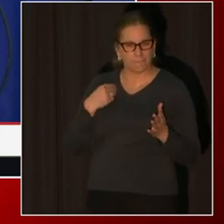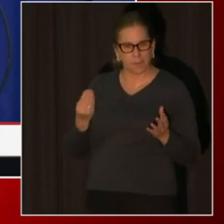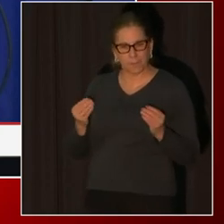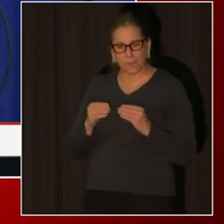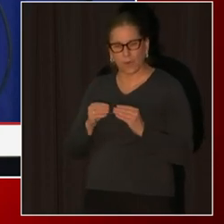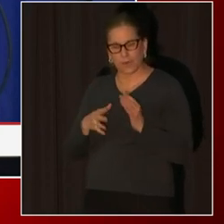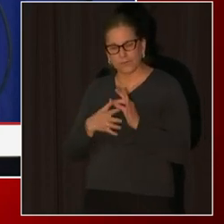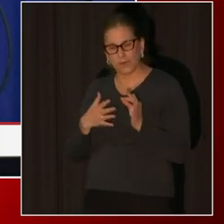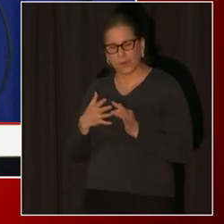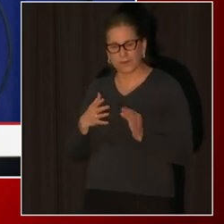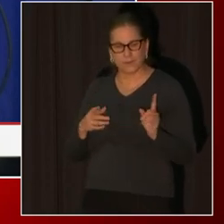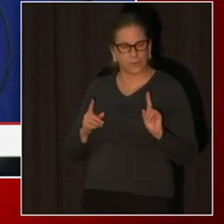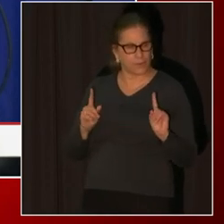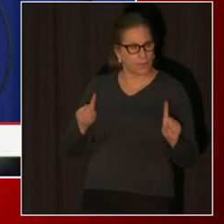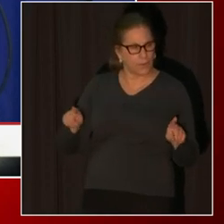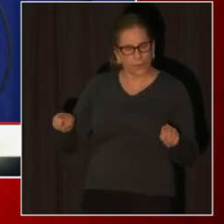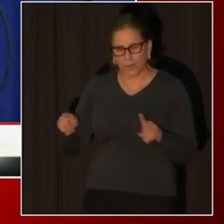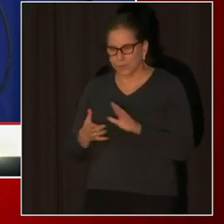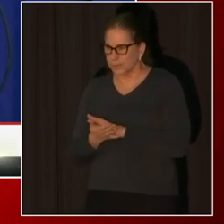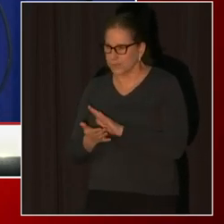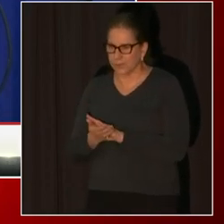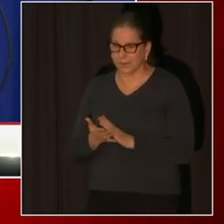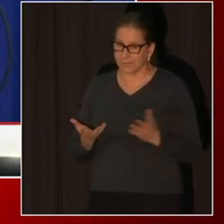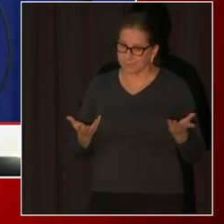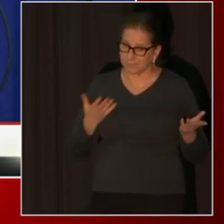elementary school network.